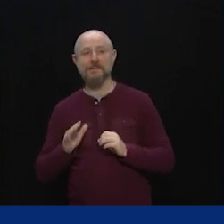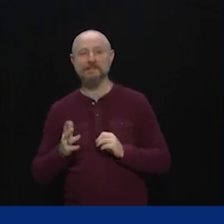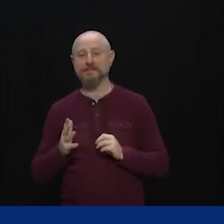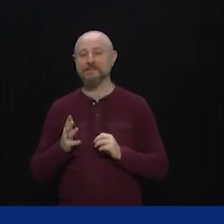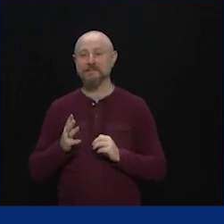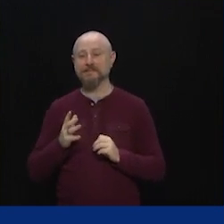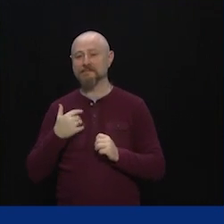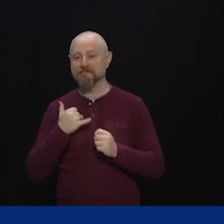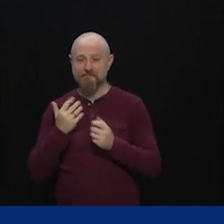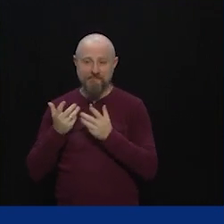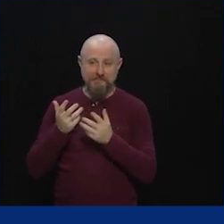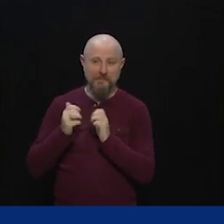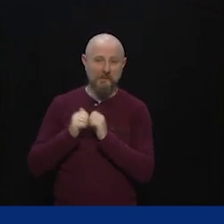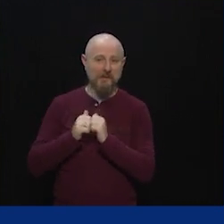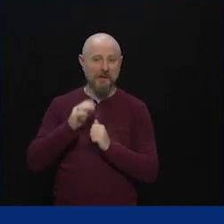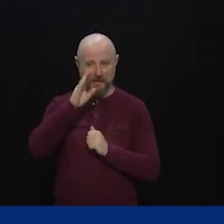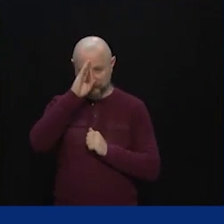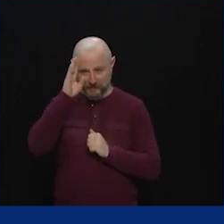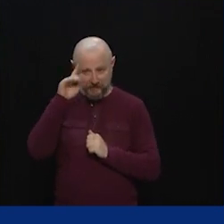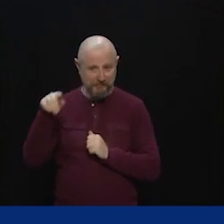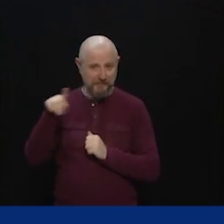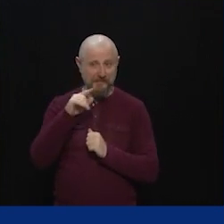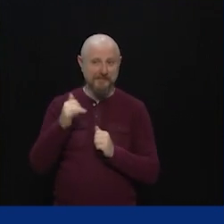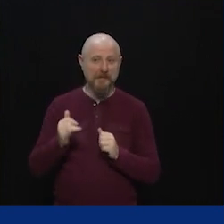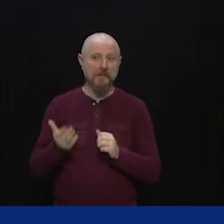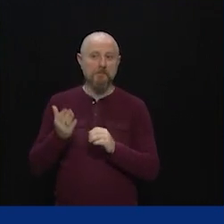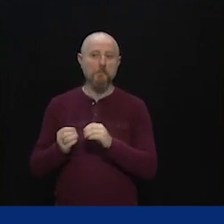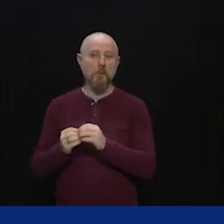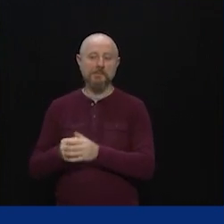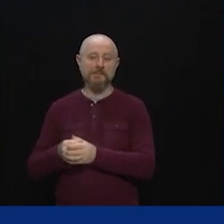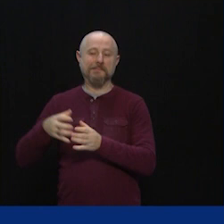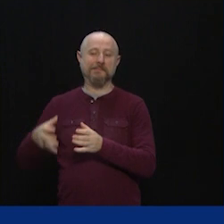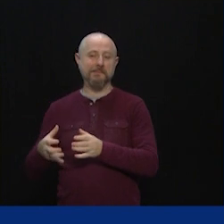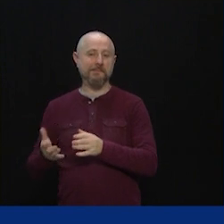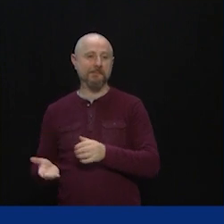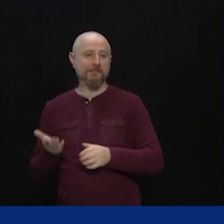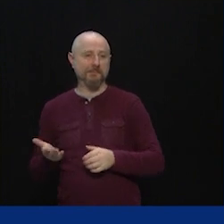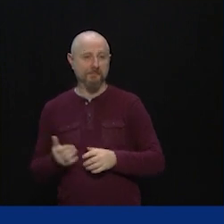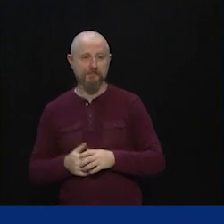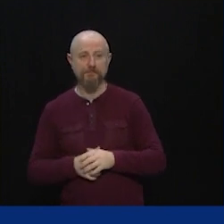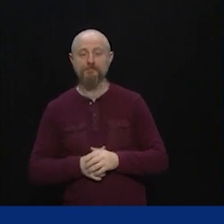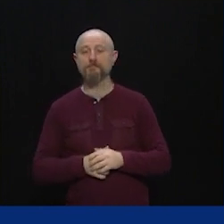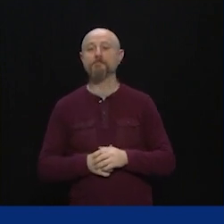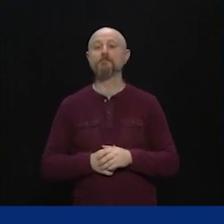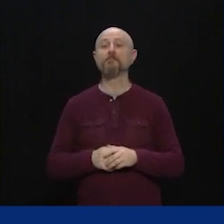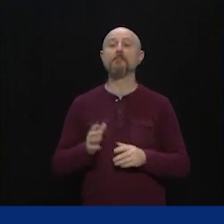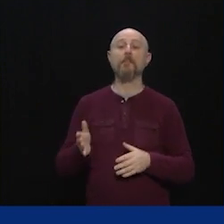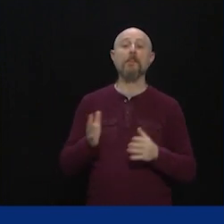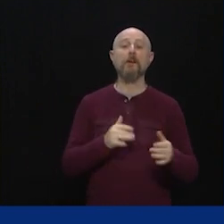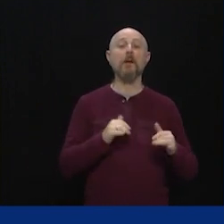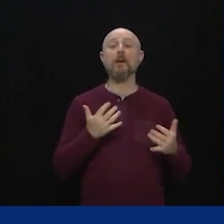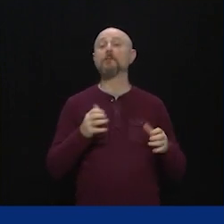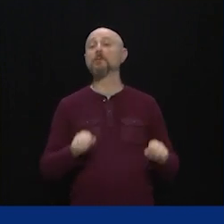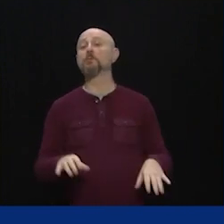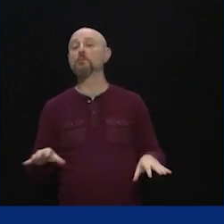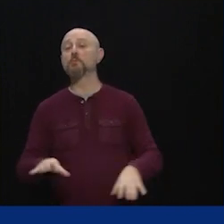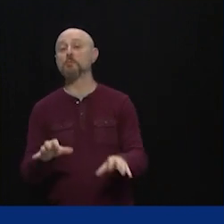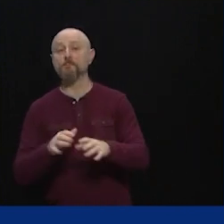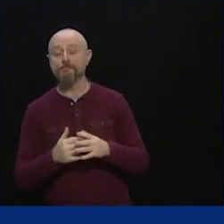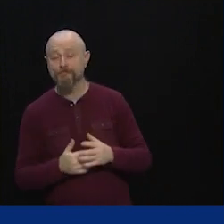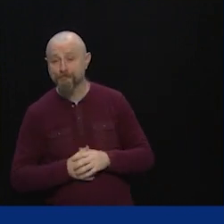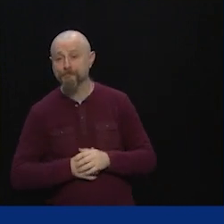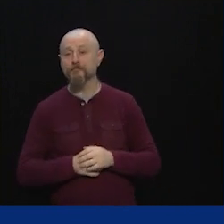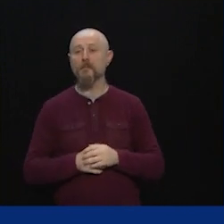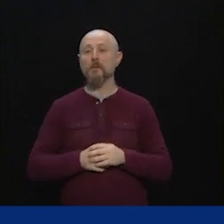to get those numbers much higher. Also, what else can we do? We have about 21 hospitals